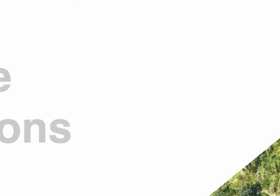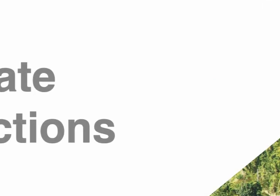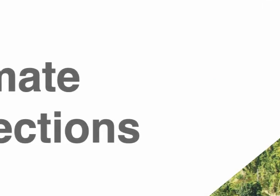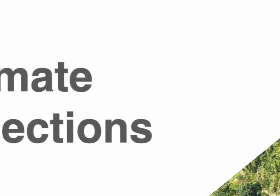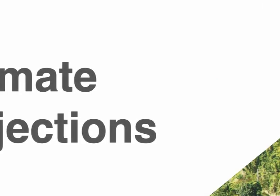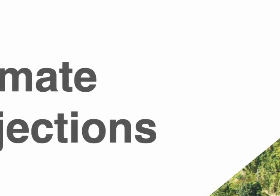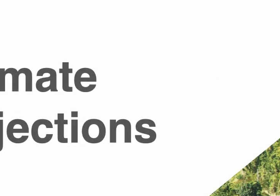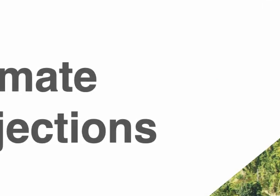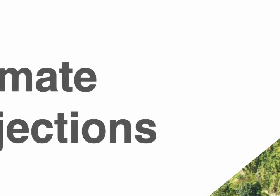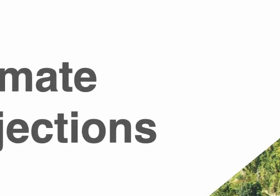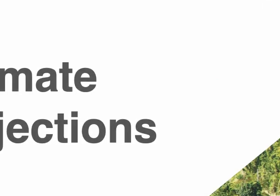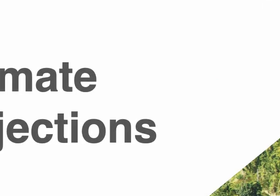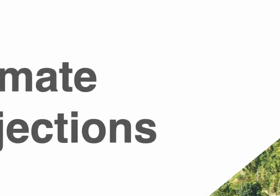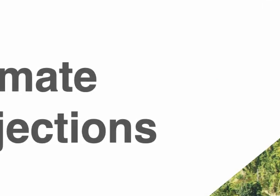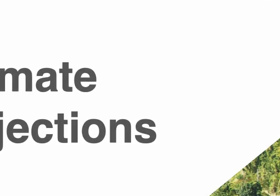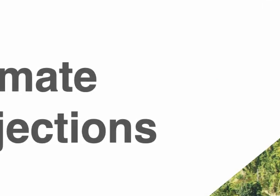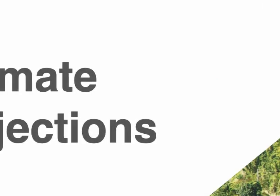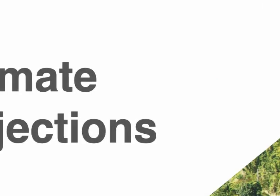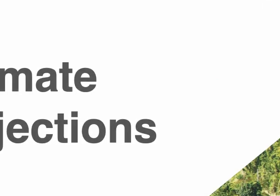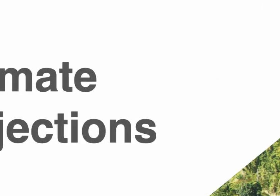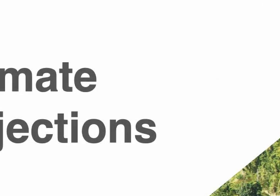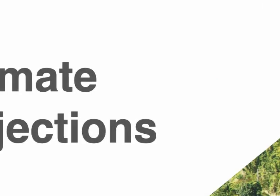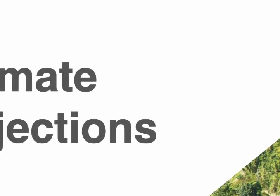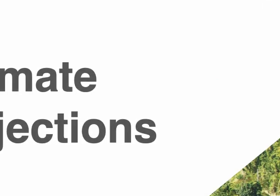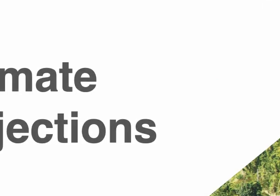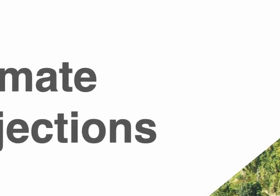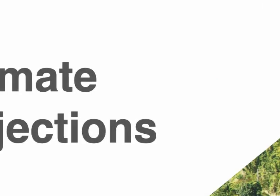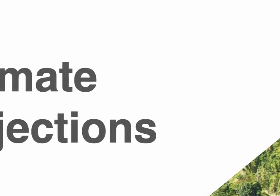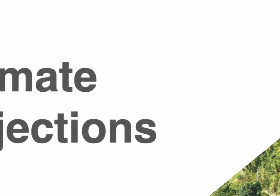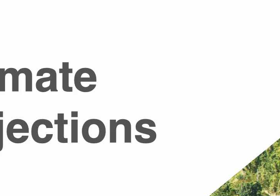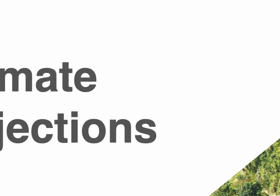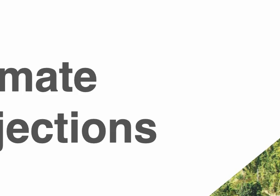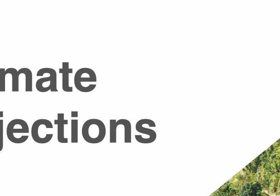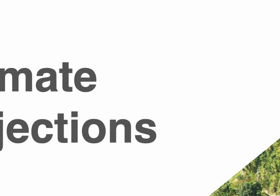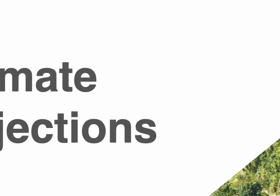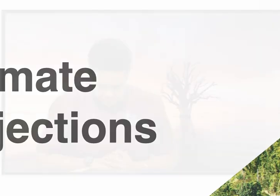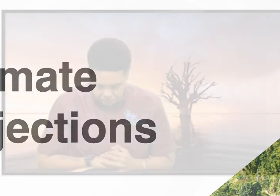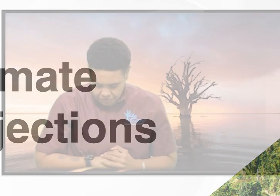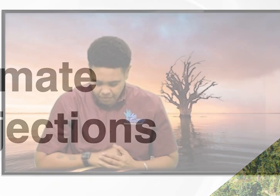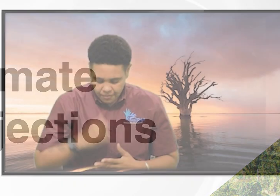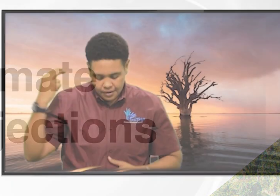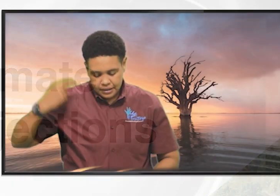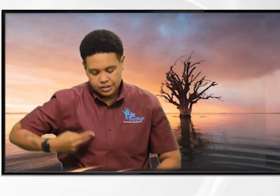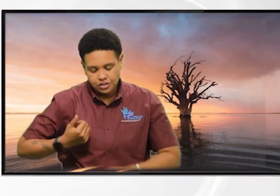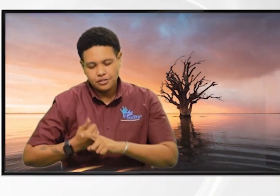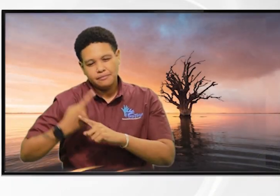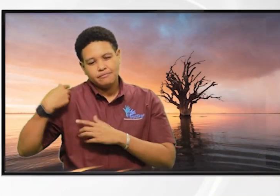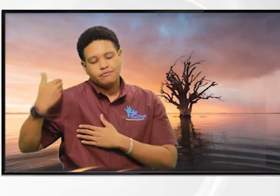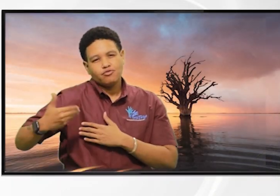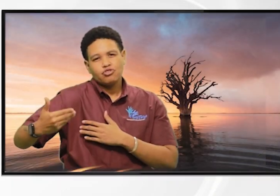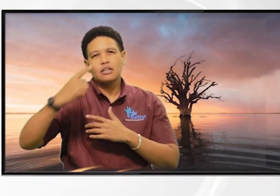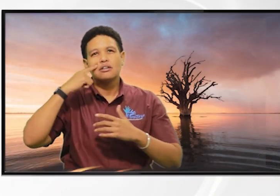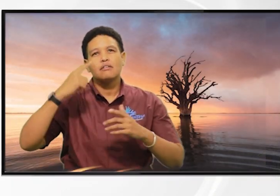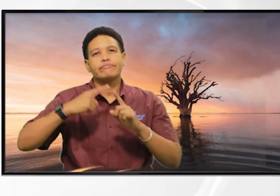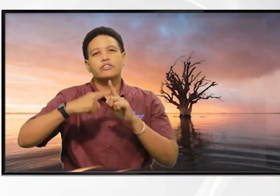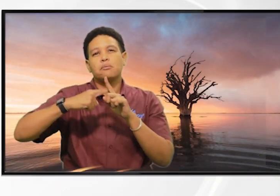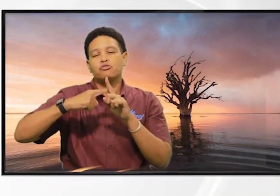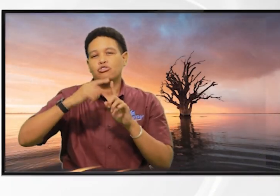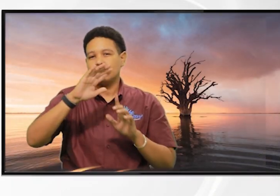One-page summary of climate trends and projections for Jamaica. Historical trend of